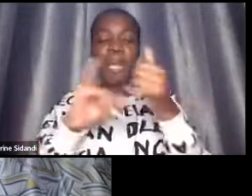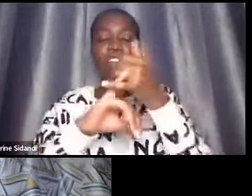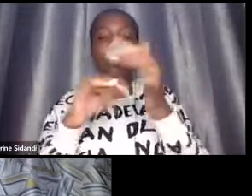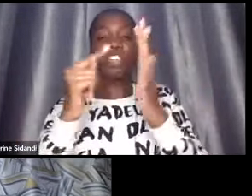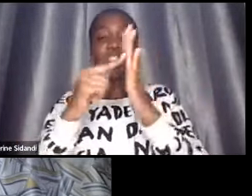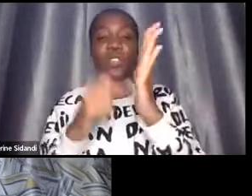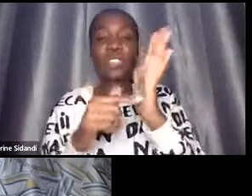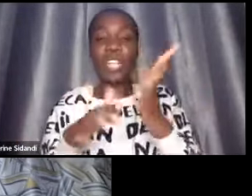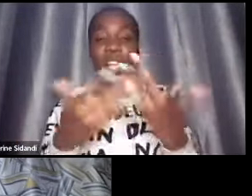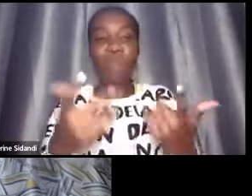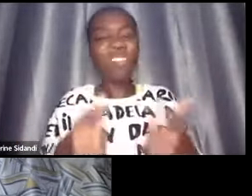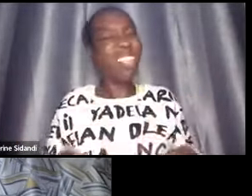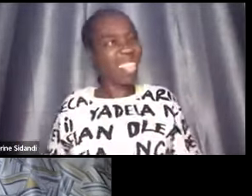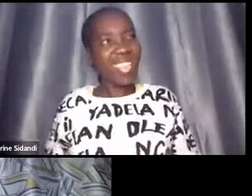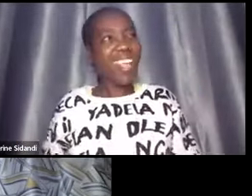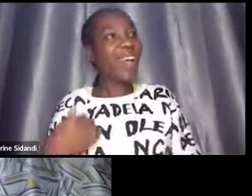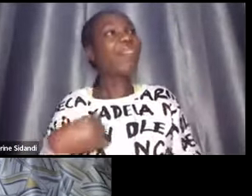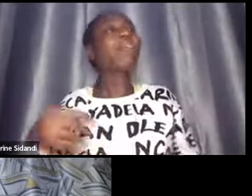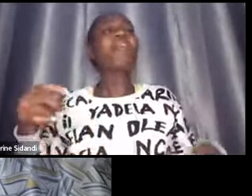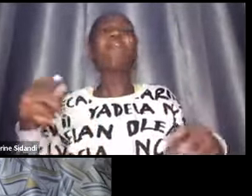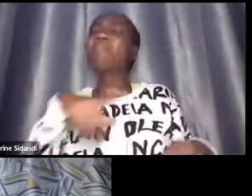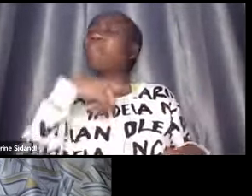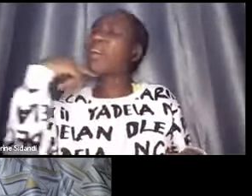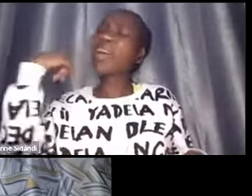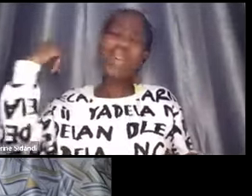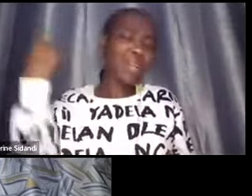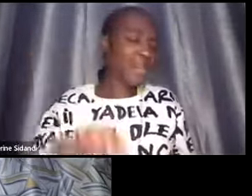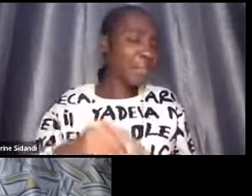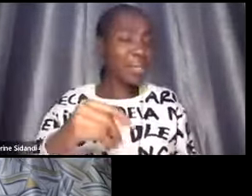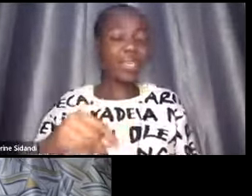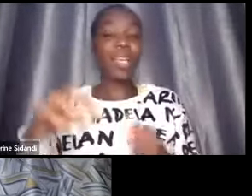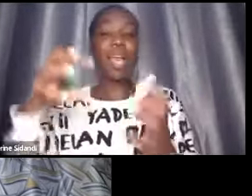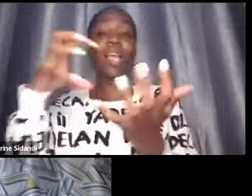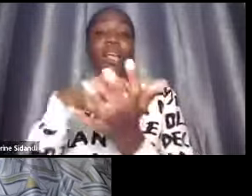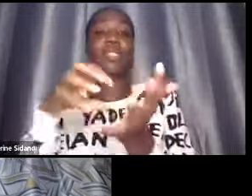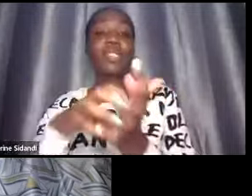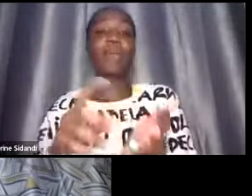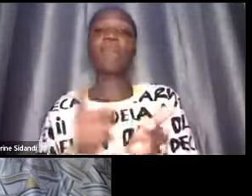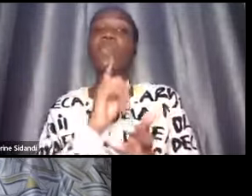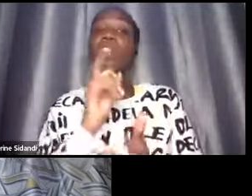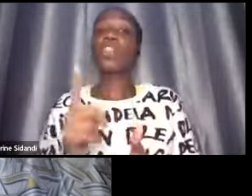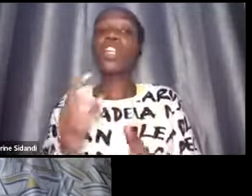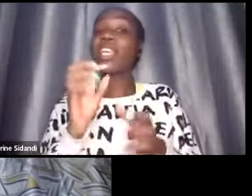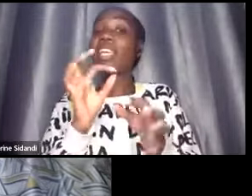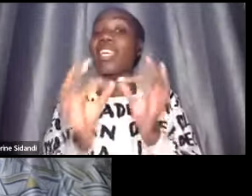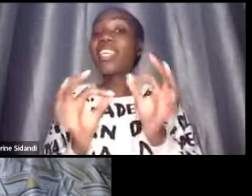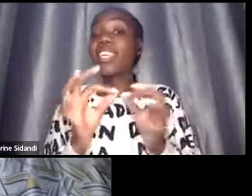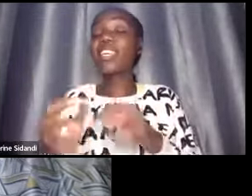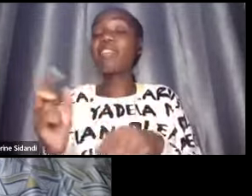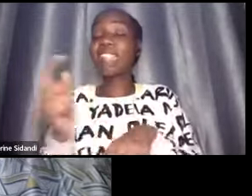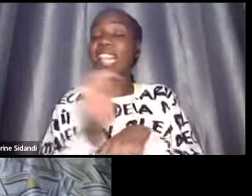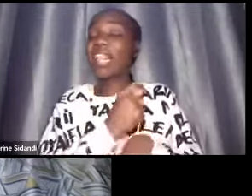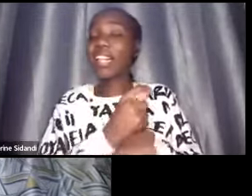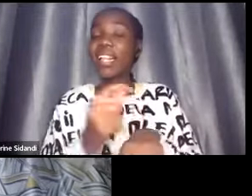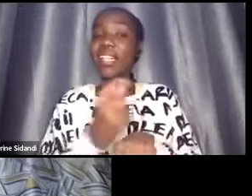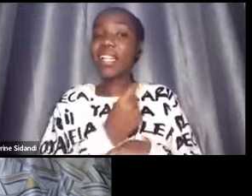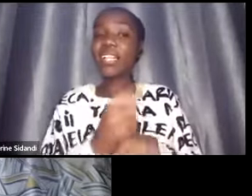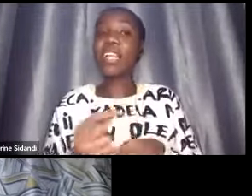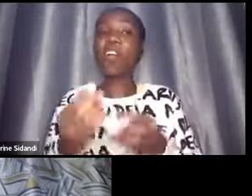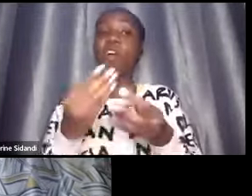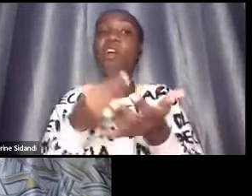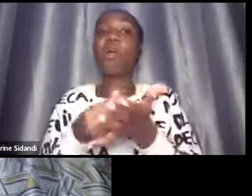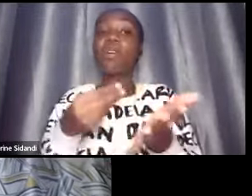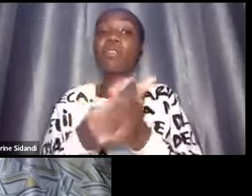there are very funny cases. Not every mediator can resolve marital disputes, especially if you have been trained in commercial mediation. You may not know how to deal